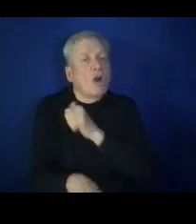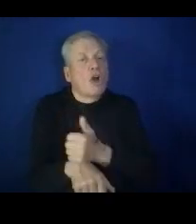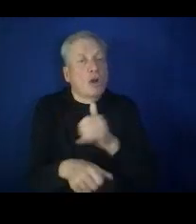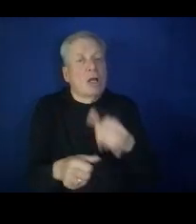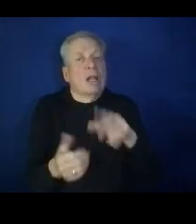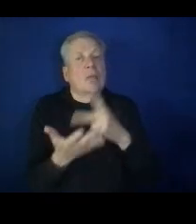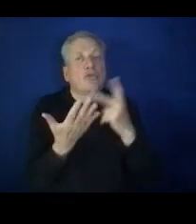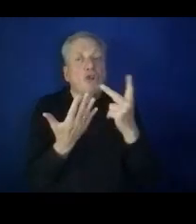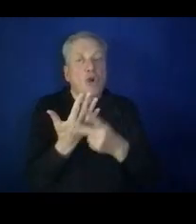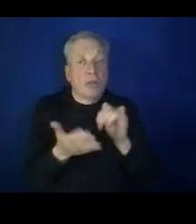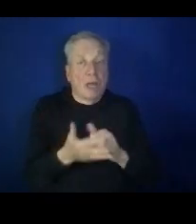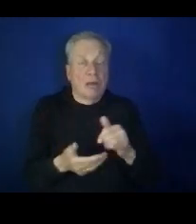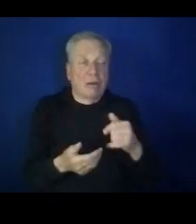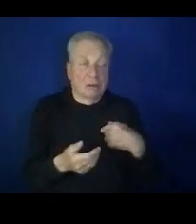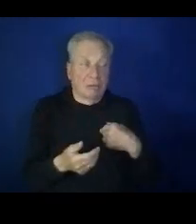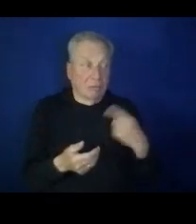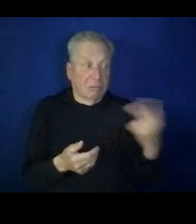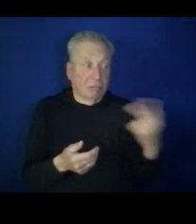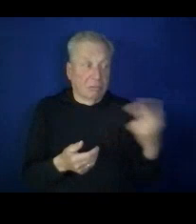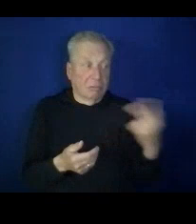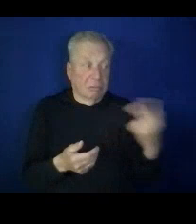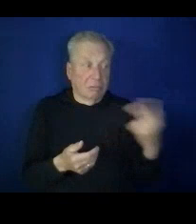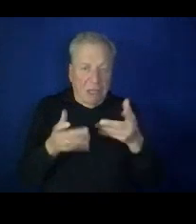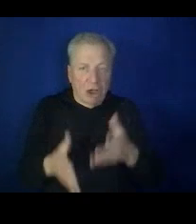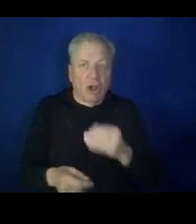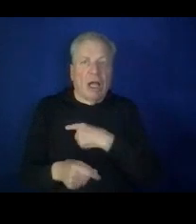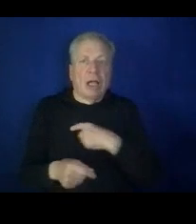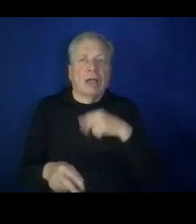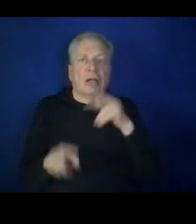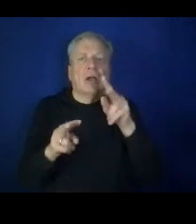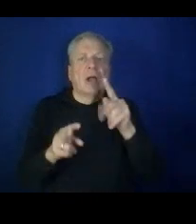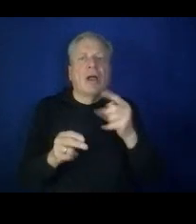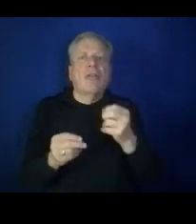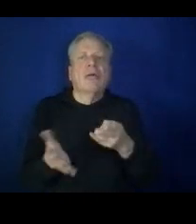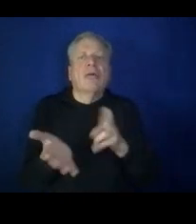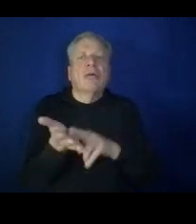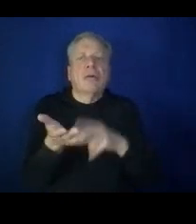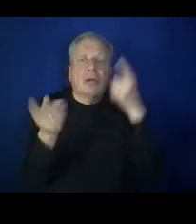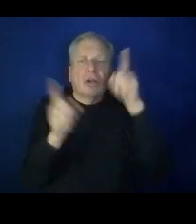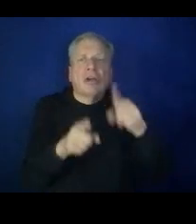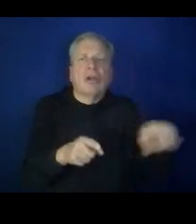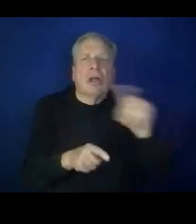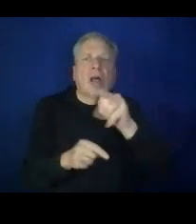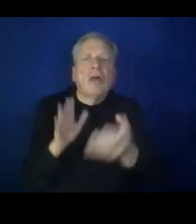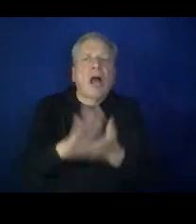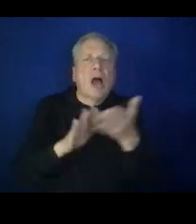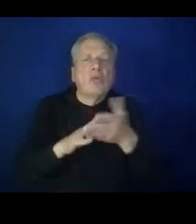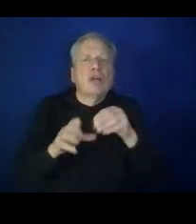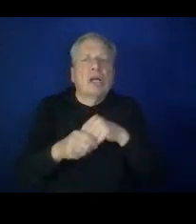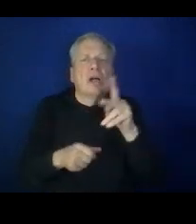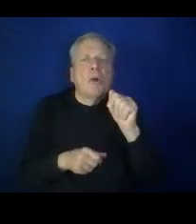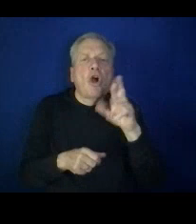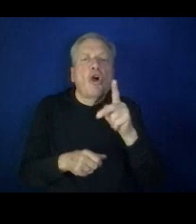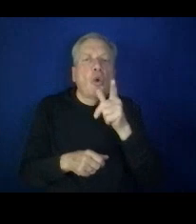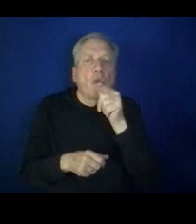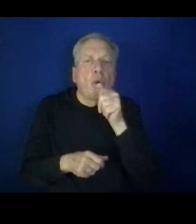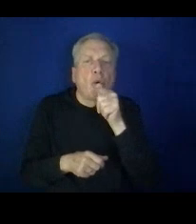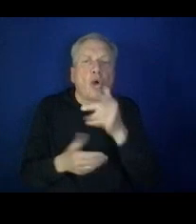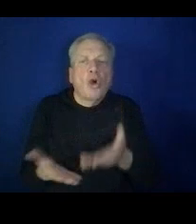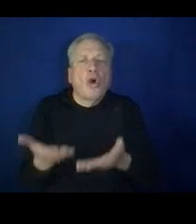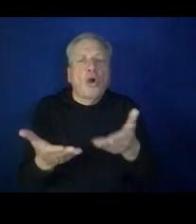I manage. And then we also oversee the concessions contracts for the operators in the park who offer